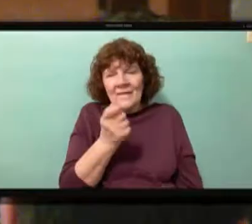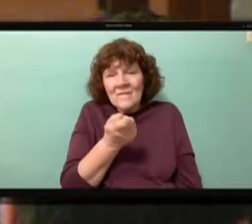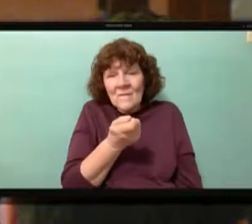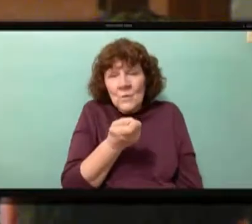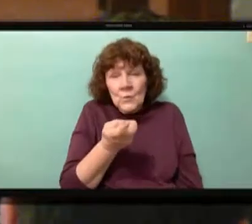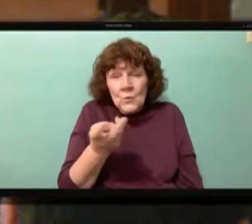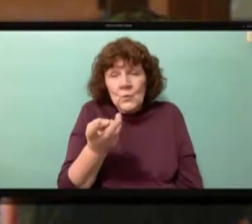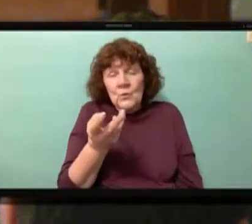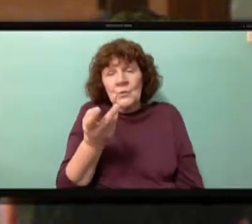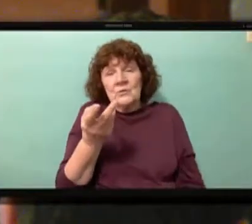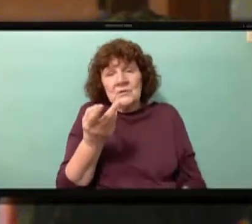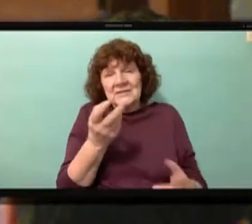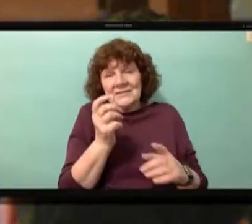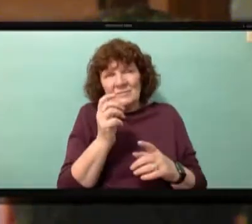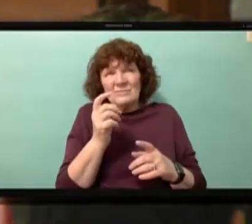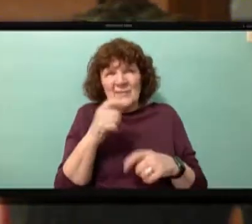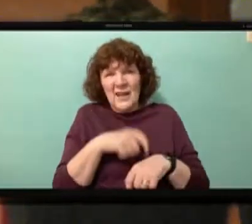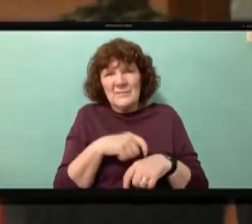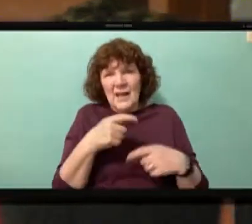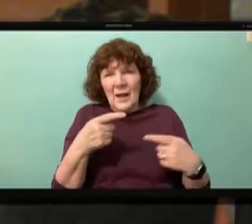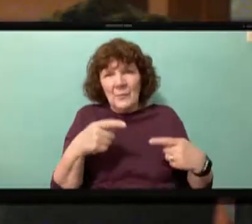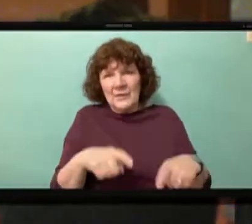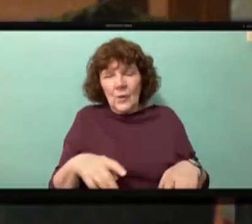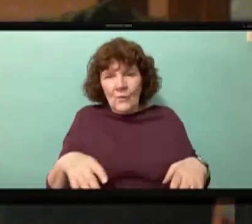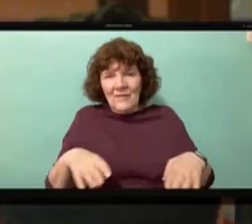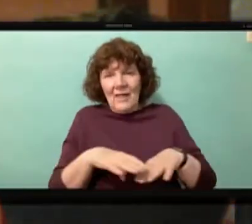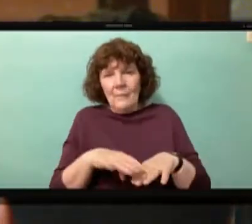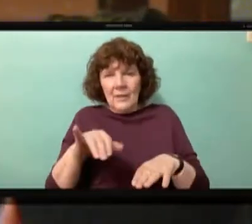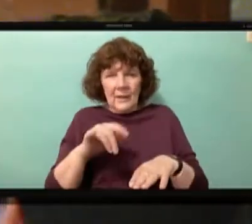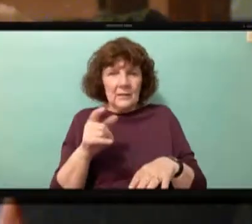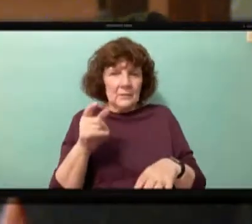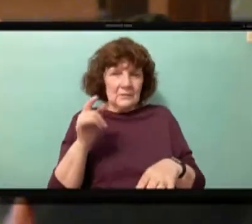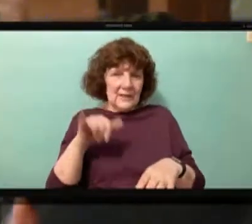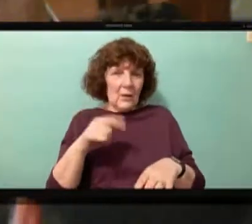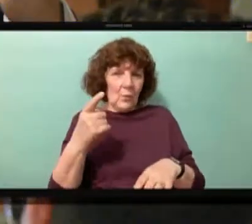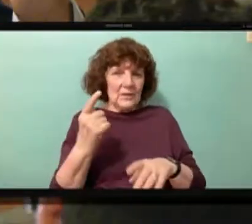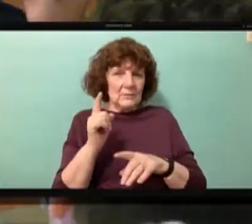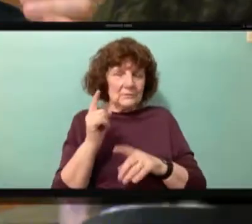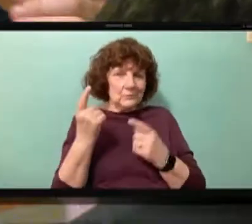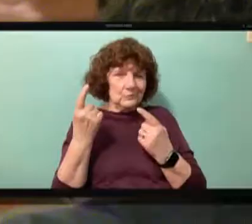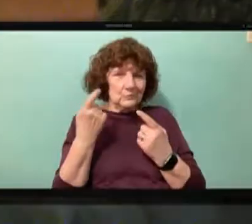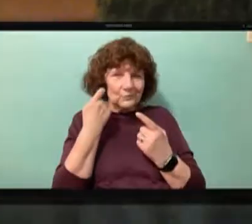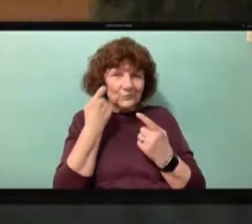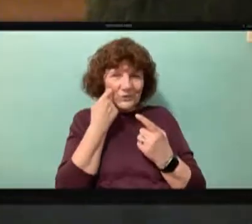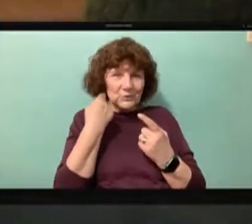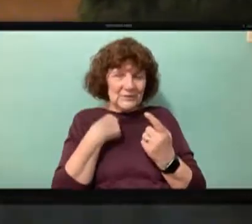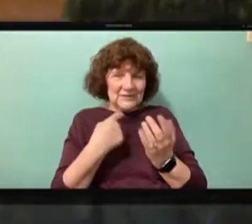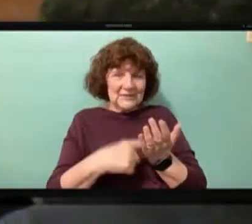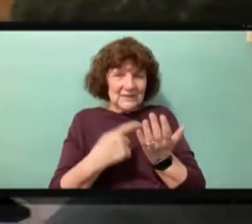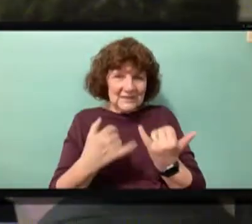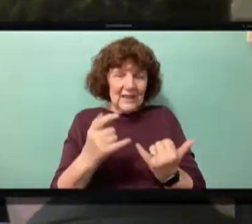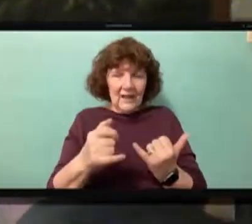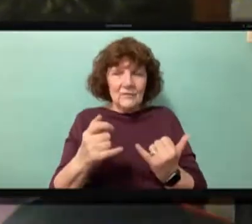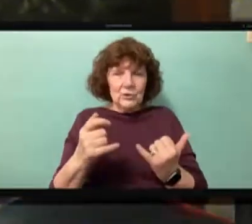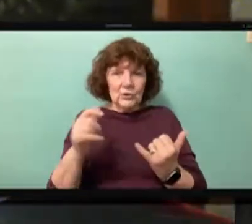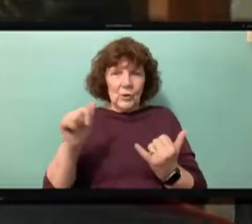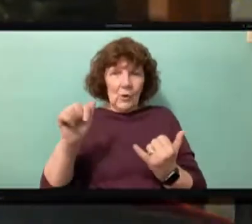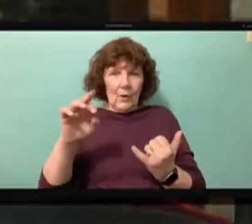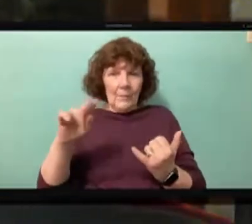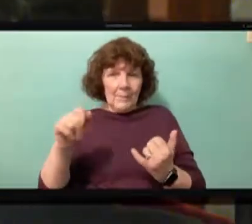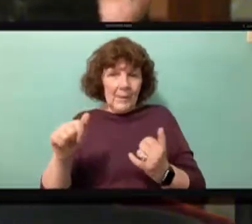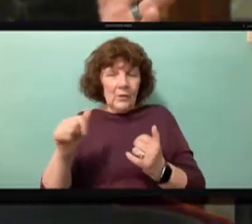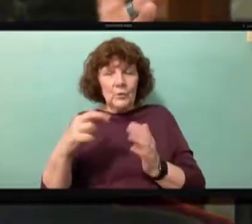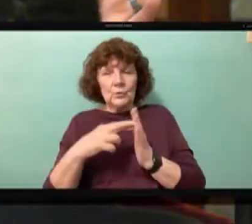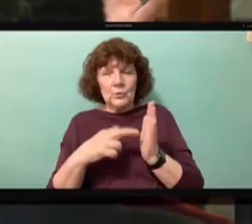namely the one we've been talking about here today, where that has been a question, where we have to reconcile ARPA rules and the city procurement